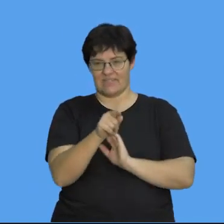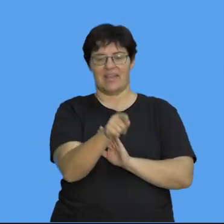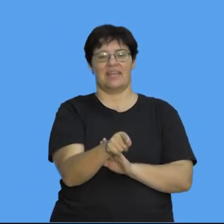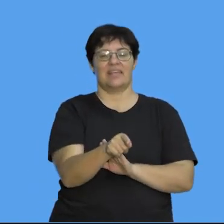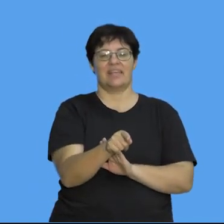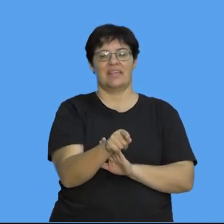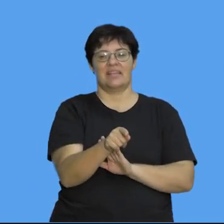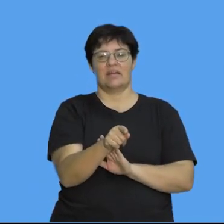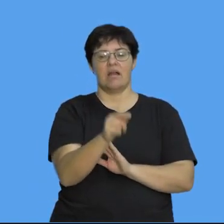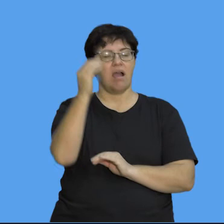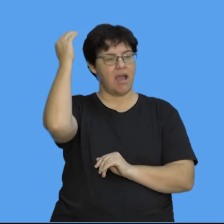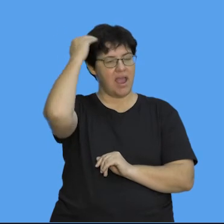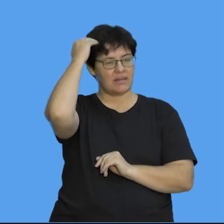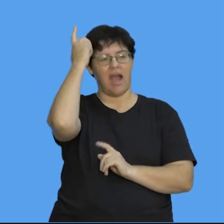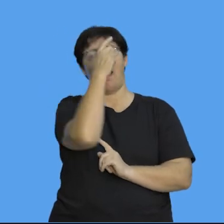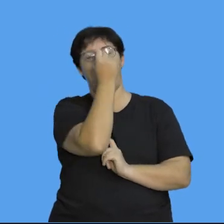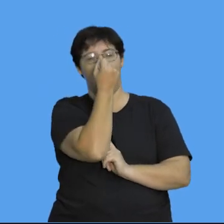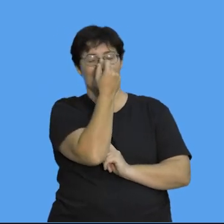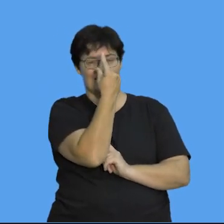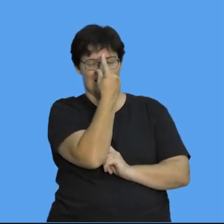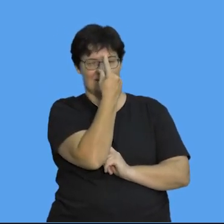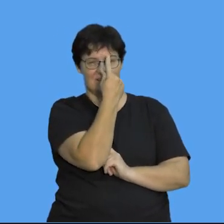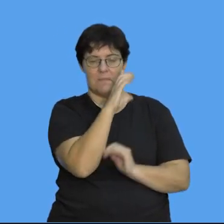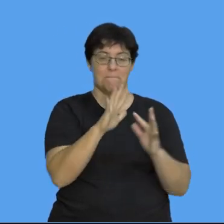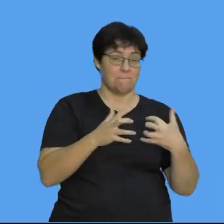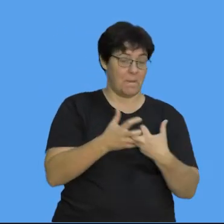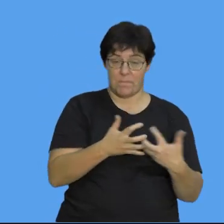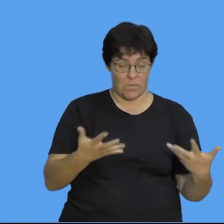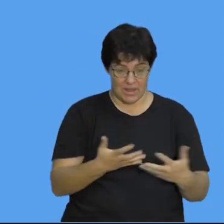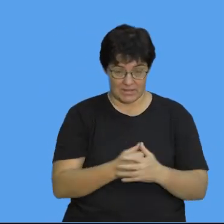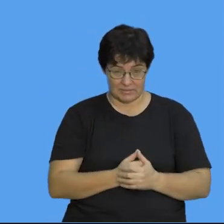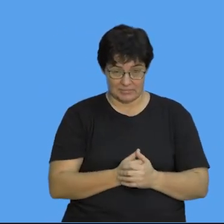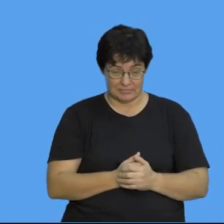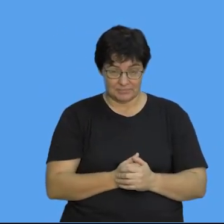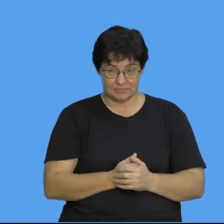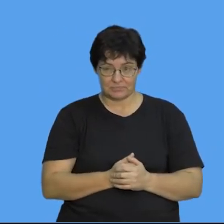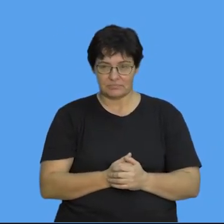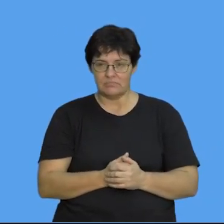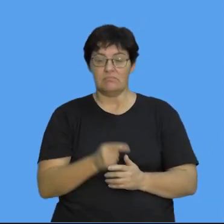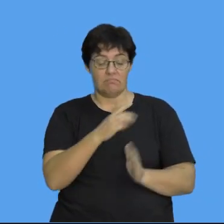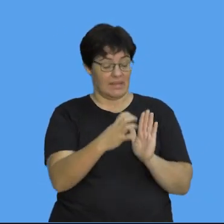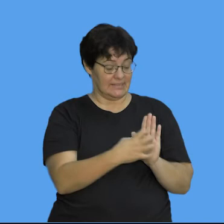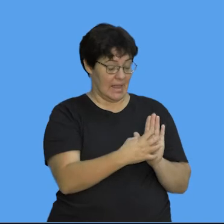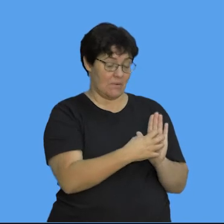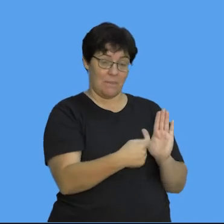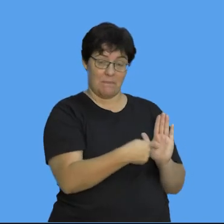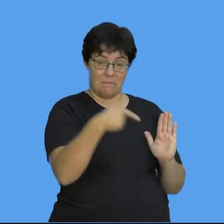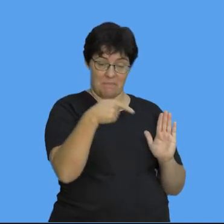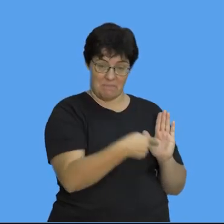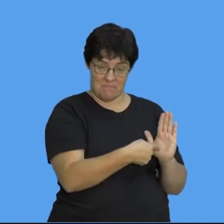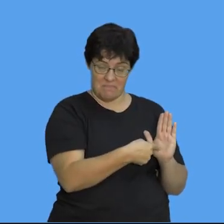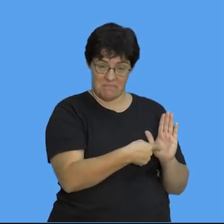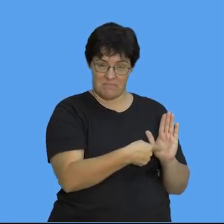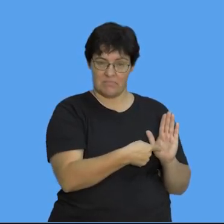and already in your head you understand where it's going to fit in. So I tell you that the diagram below is